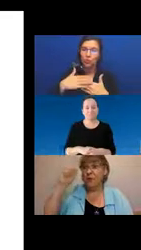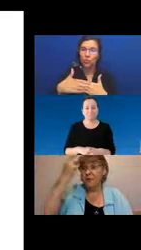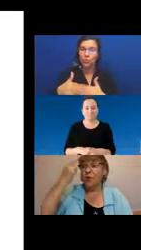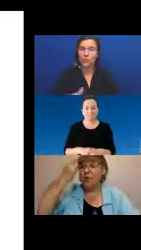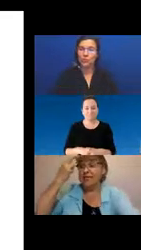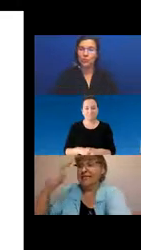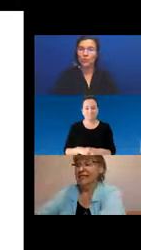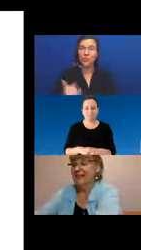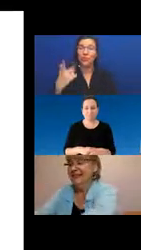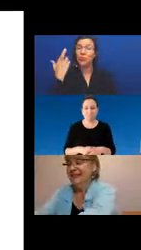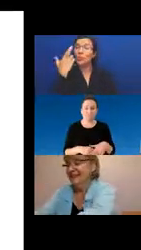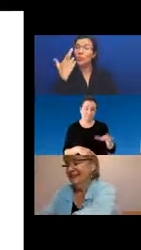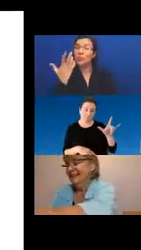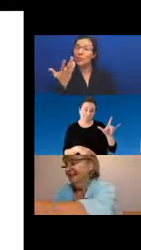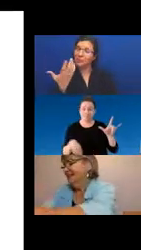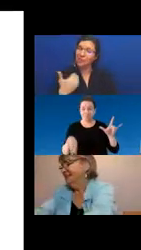for a reason.